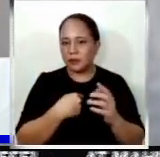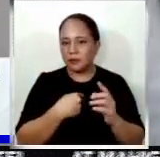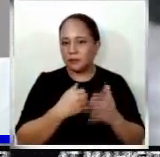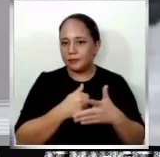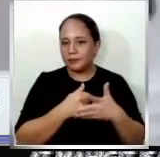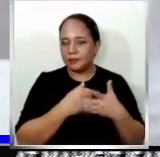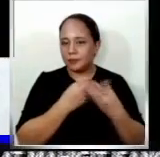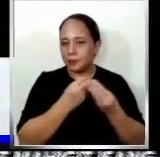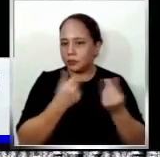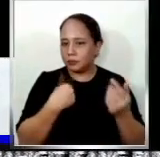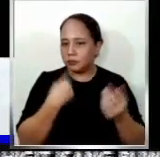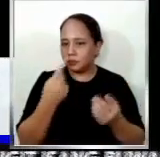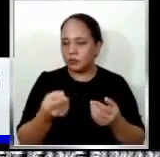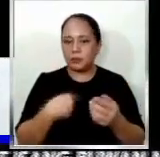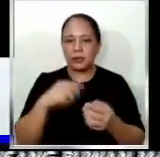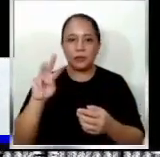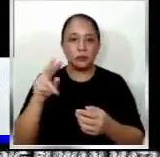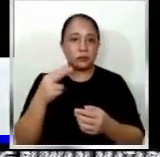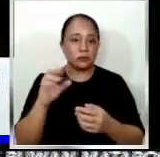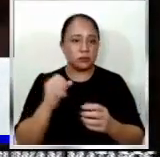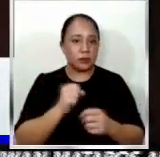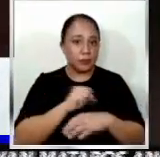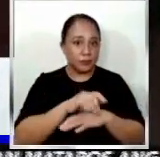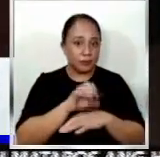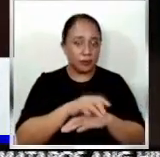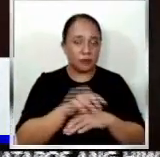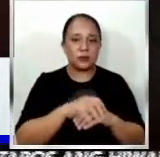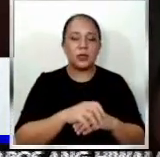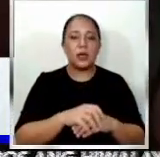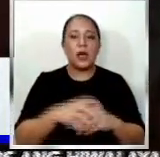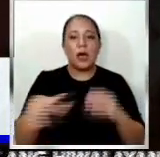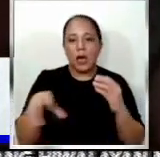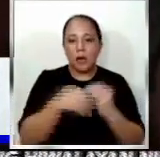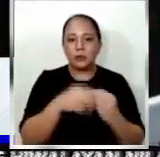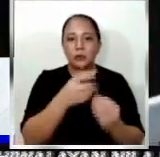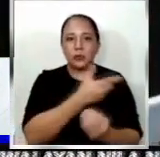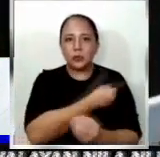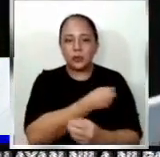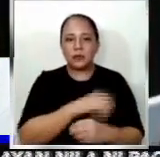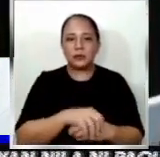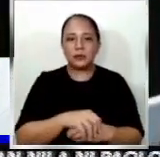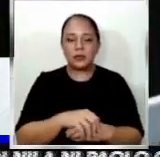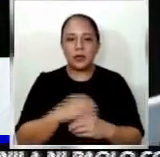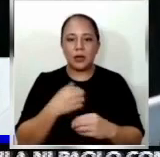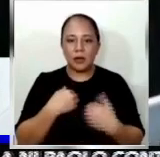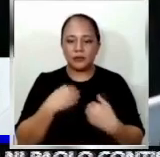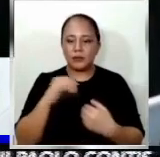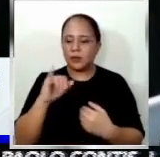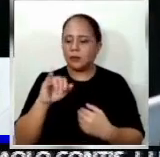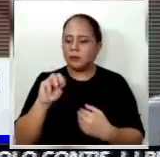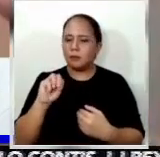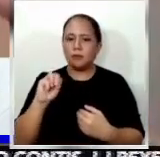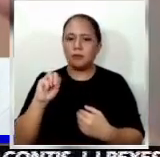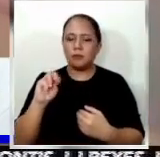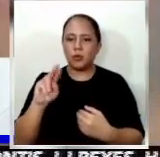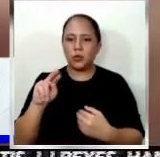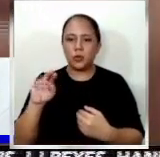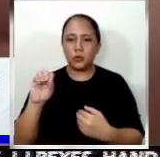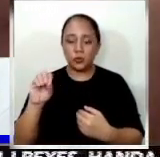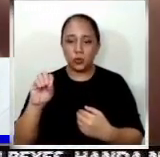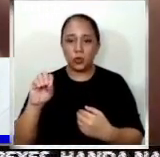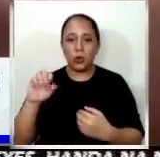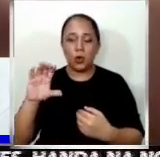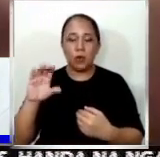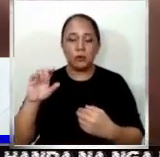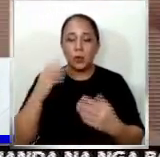WHO Advisory Group na bigyan ng additional dose ang mga immunocompromised dahil mataas daw ang chance ang magka-COVID pa rin sila kahit